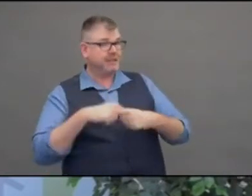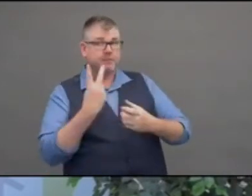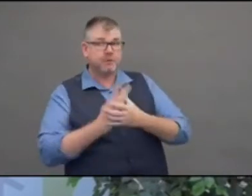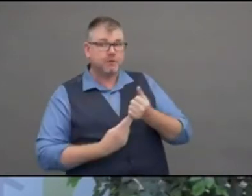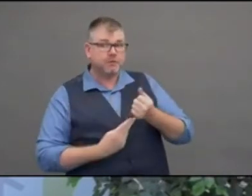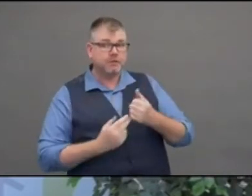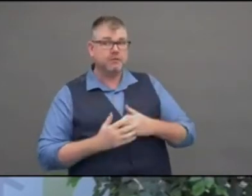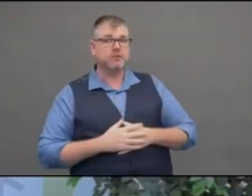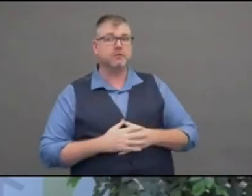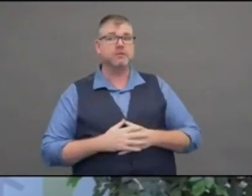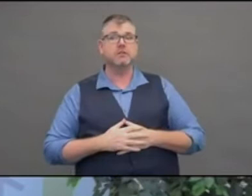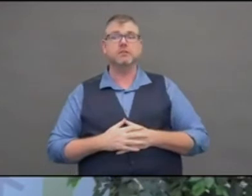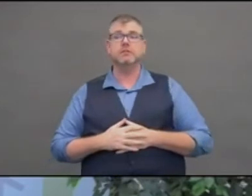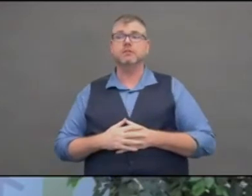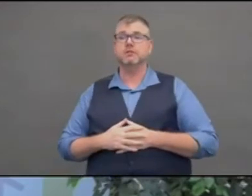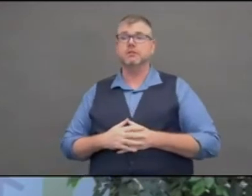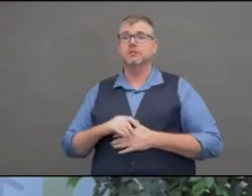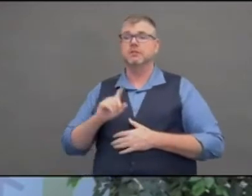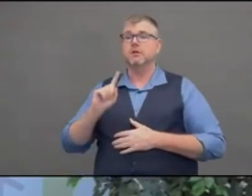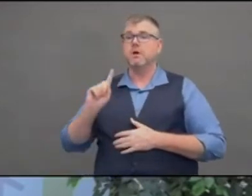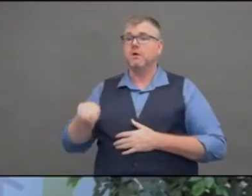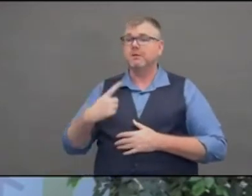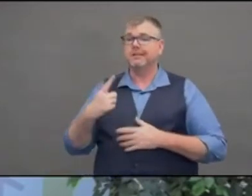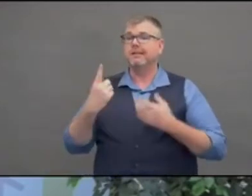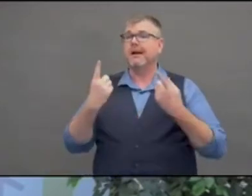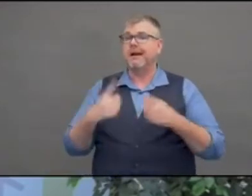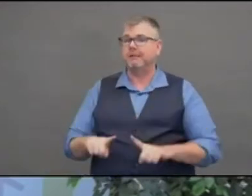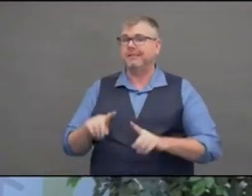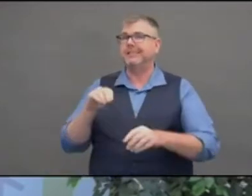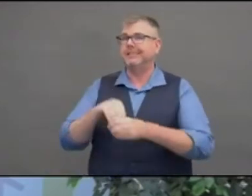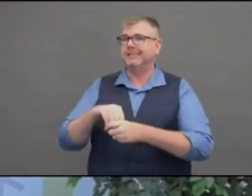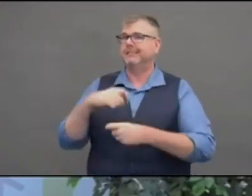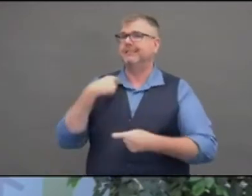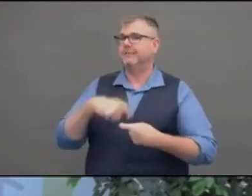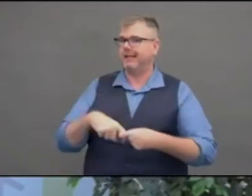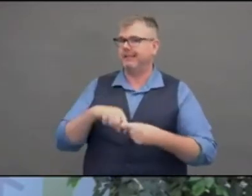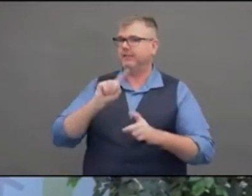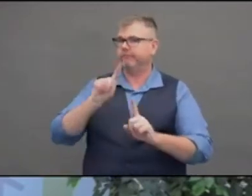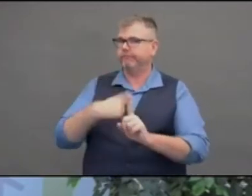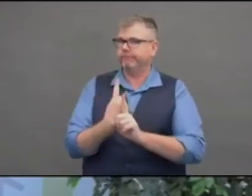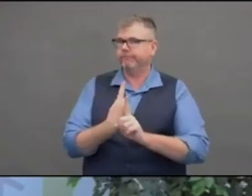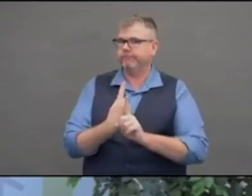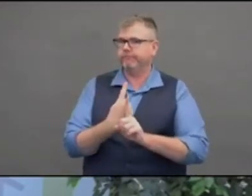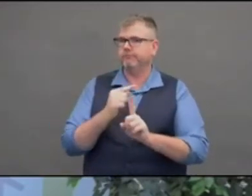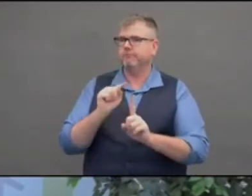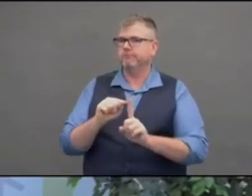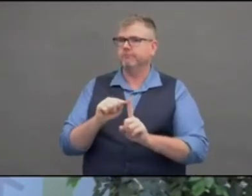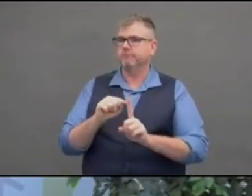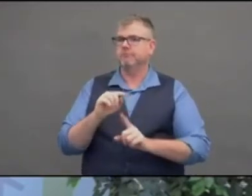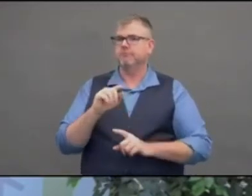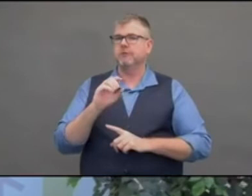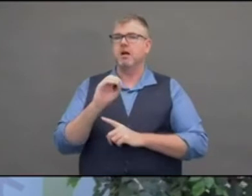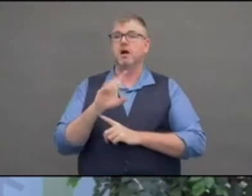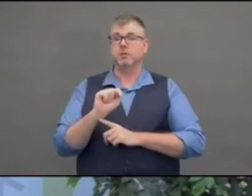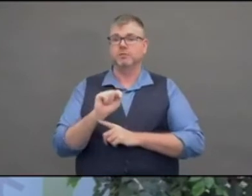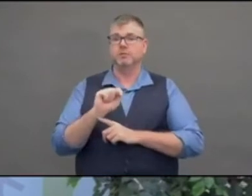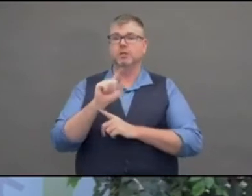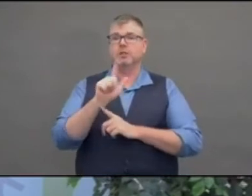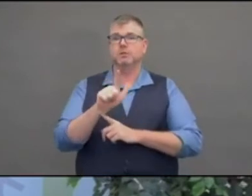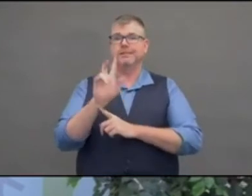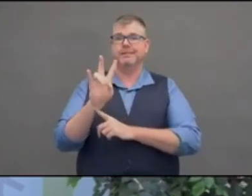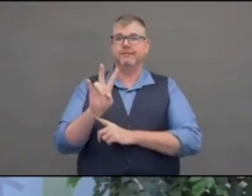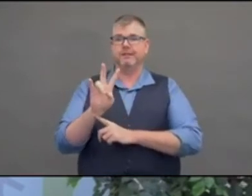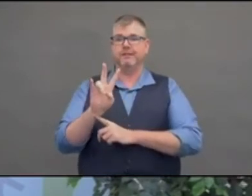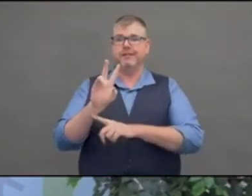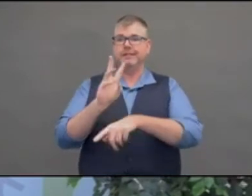actually happening in Spanish. Oh, amazing. So yes, we'll be doing it in Spanish, and we'll be doing it October 27th at 6:15